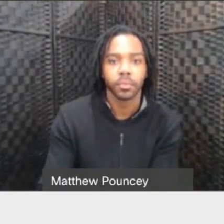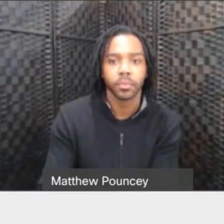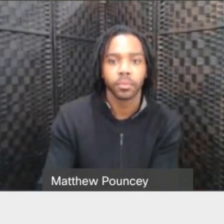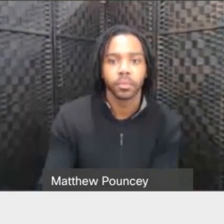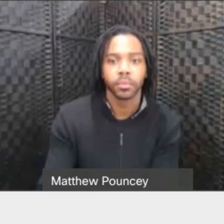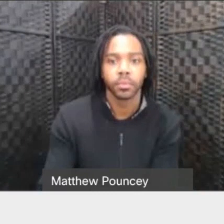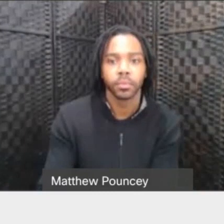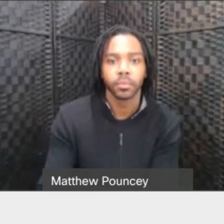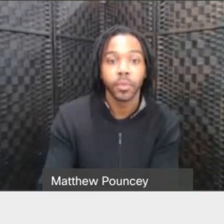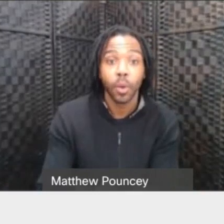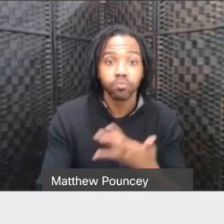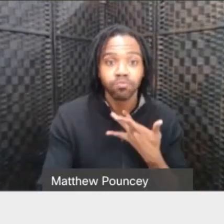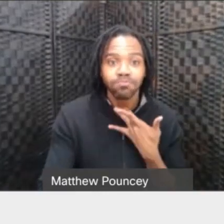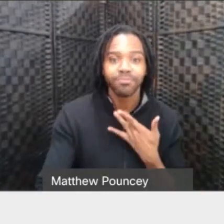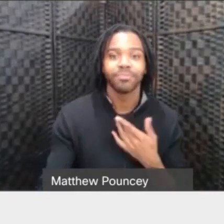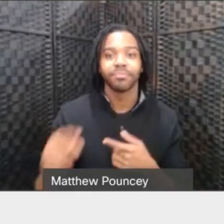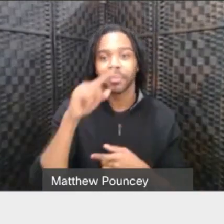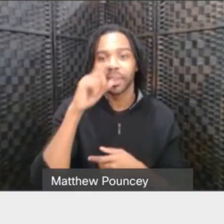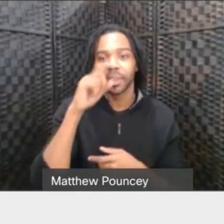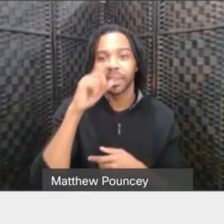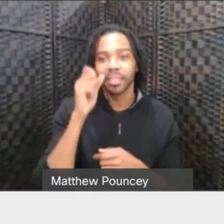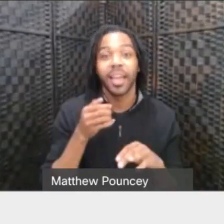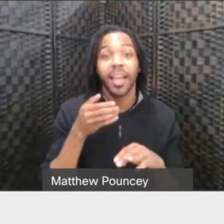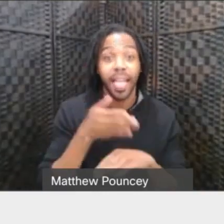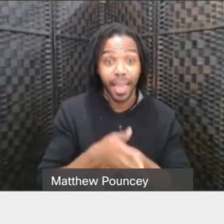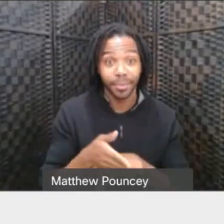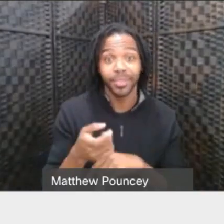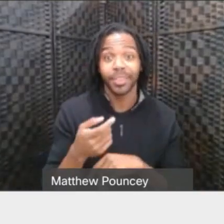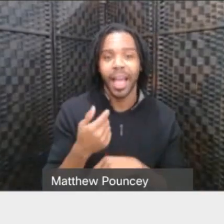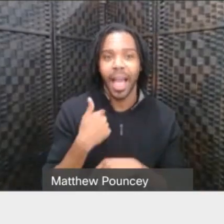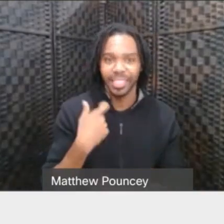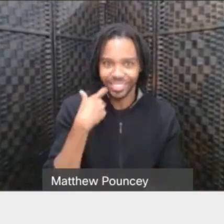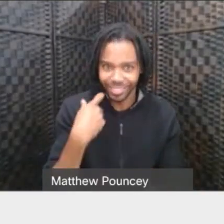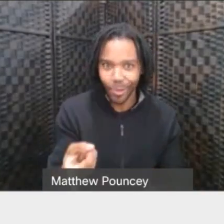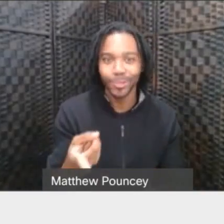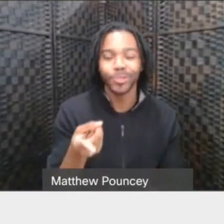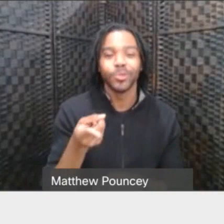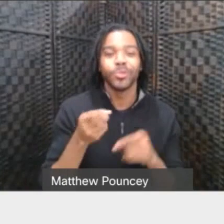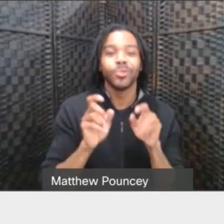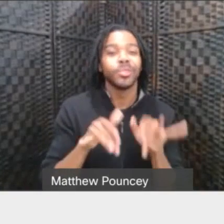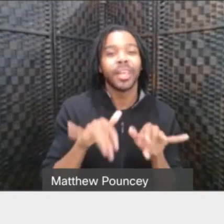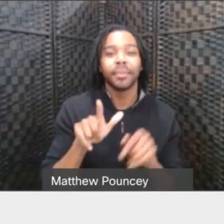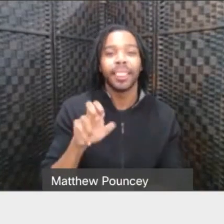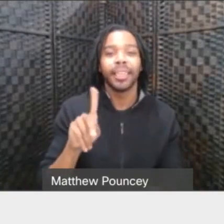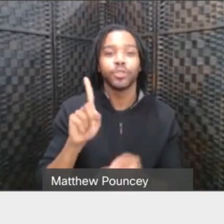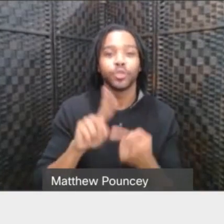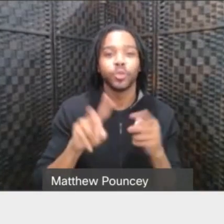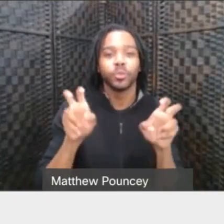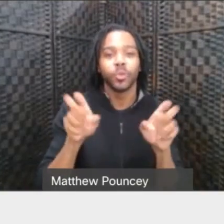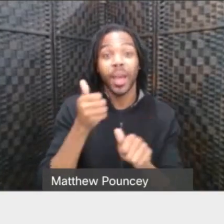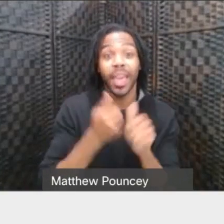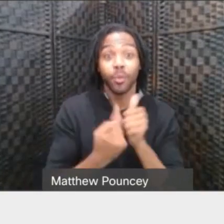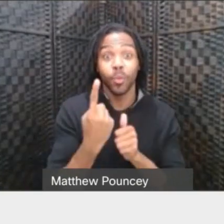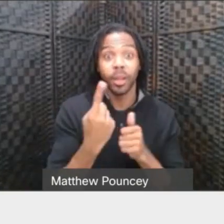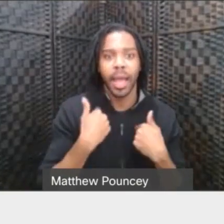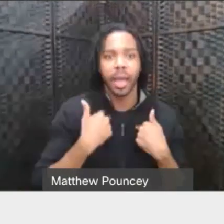Oh, because after saying put it in everyone, I just posted the link in